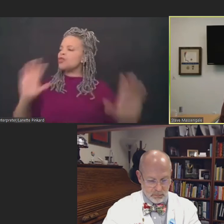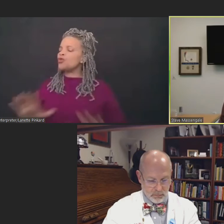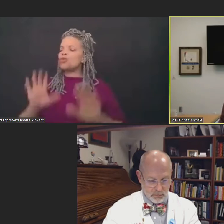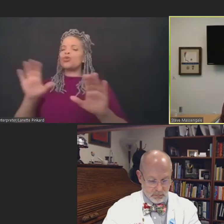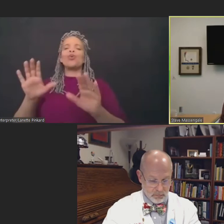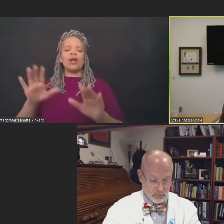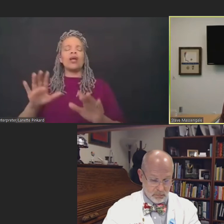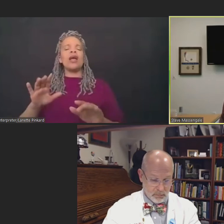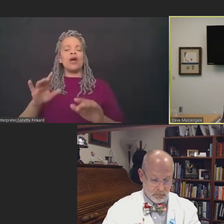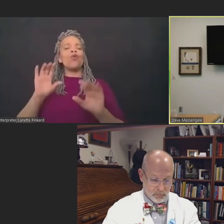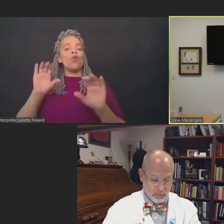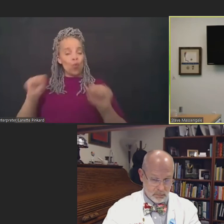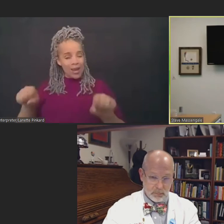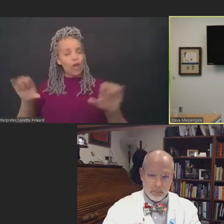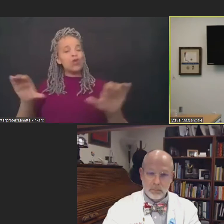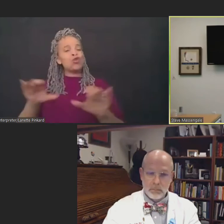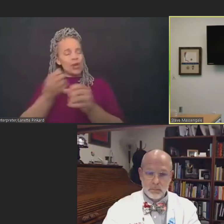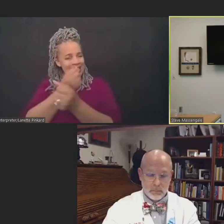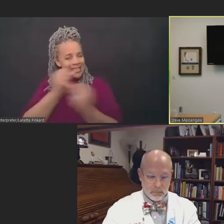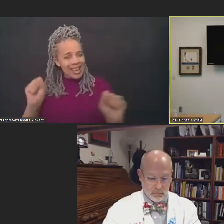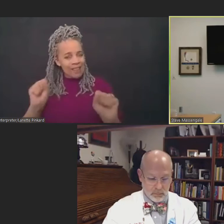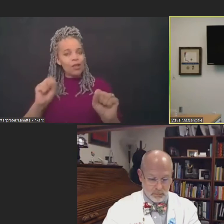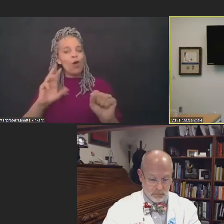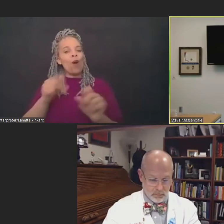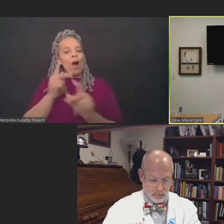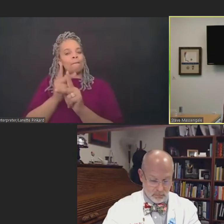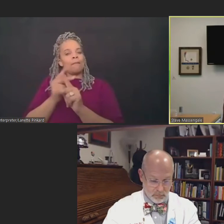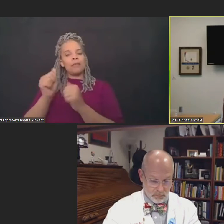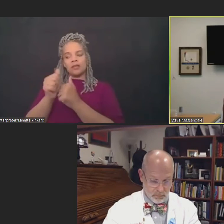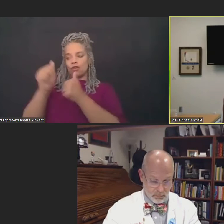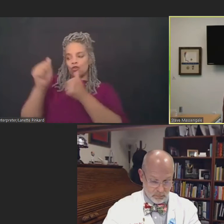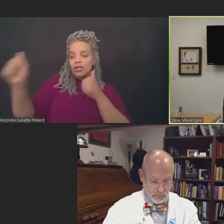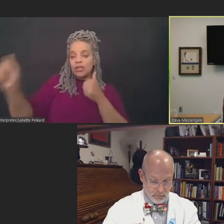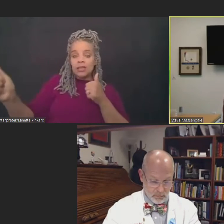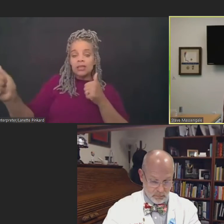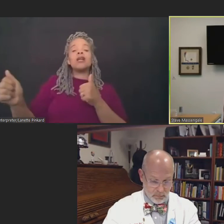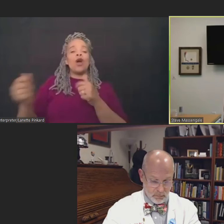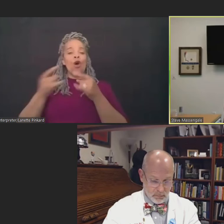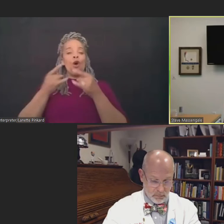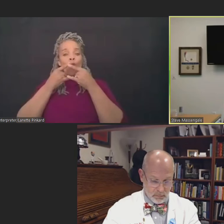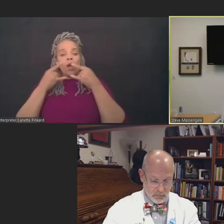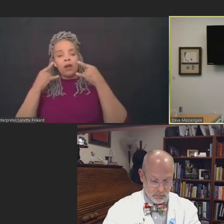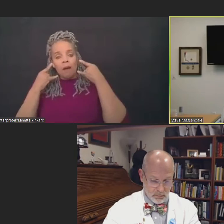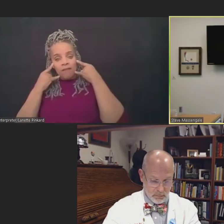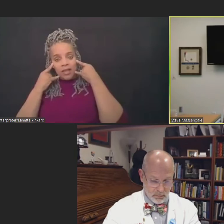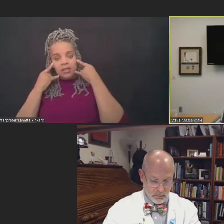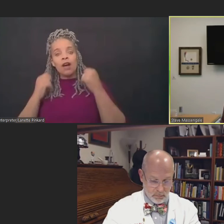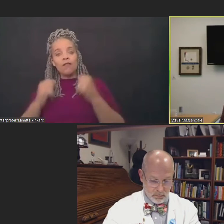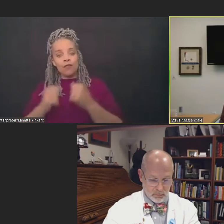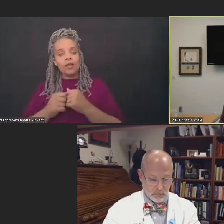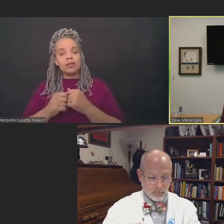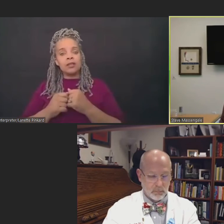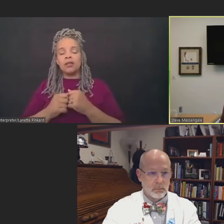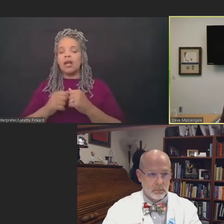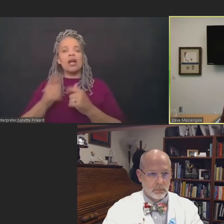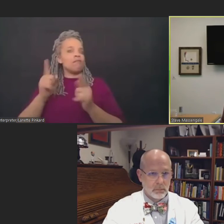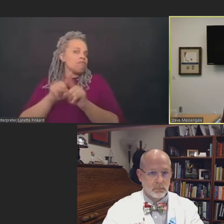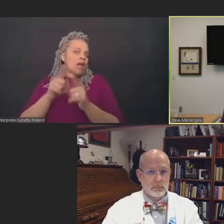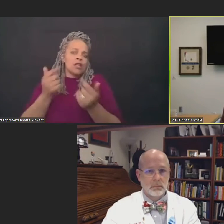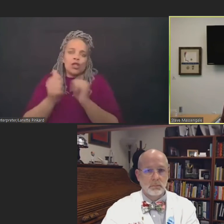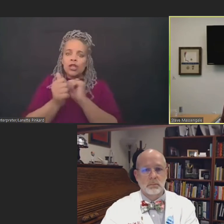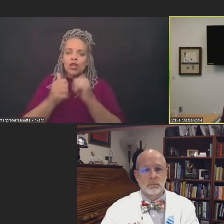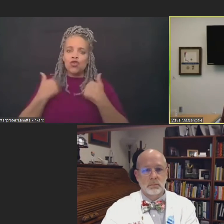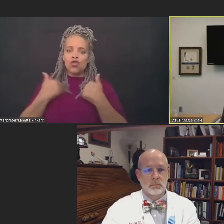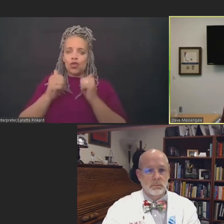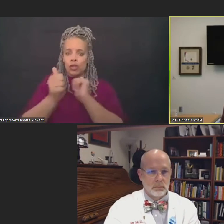those things safely while maintaining social distancing and wearing our face coverings. Youth sports, for example,